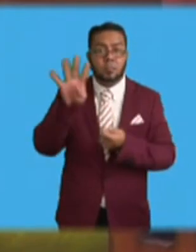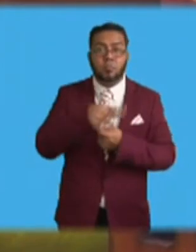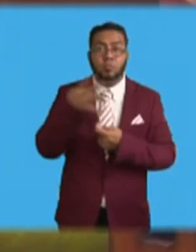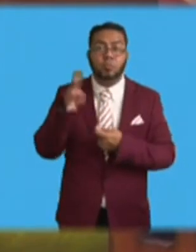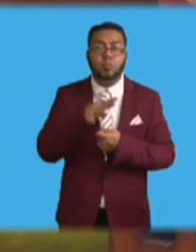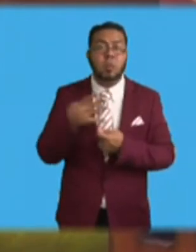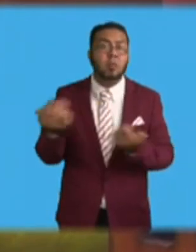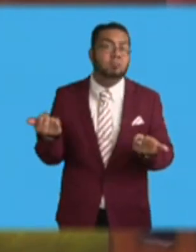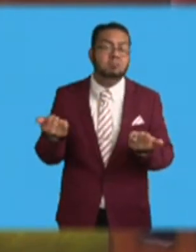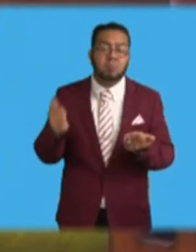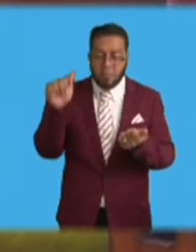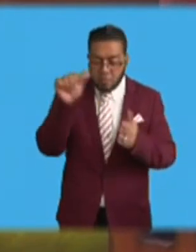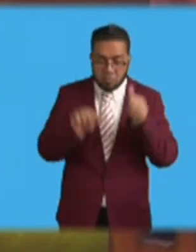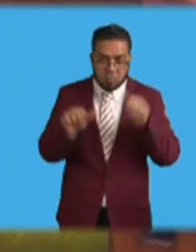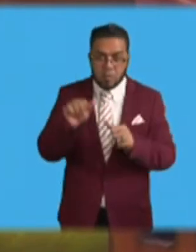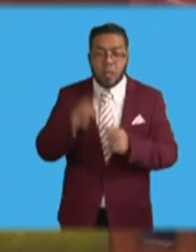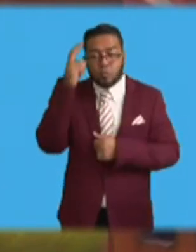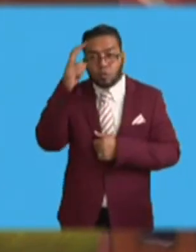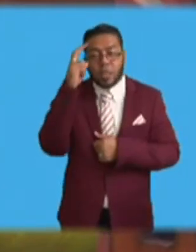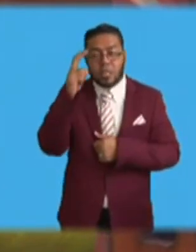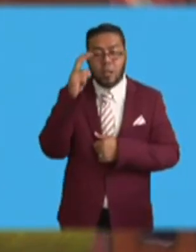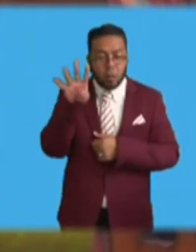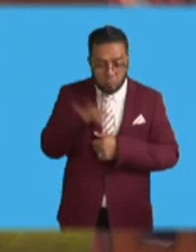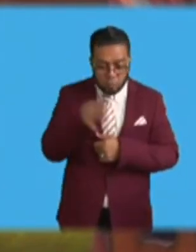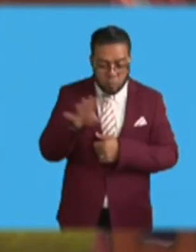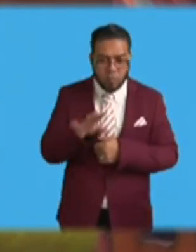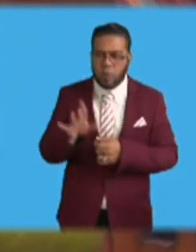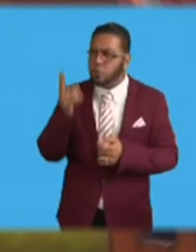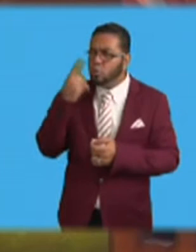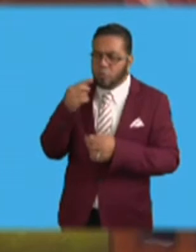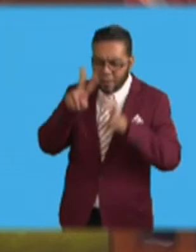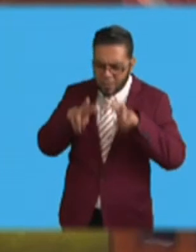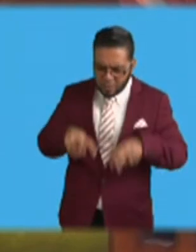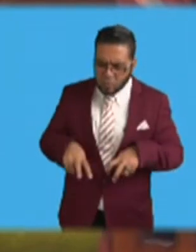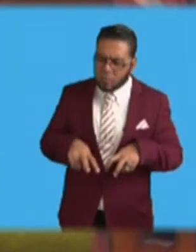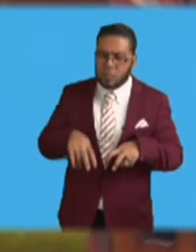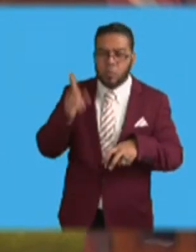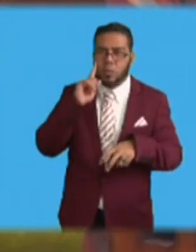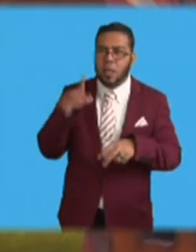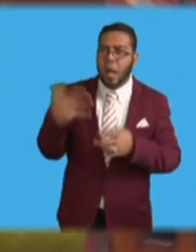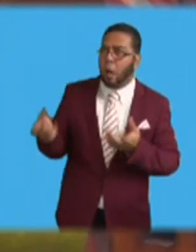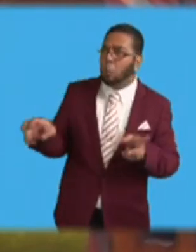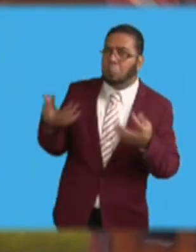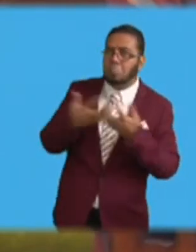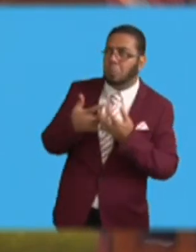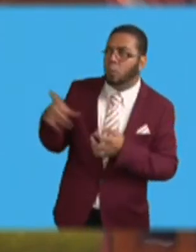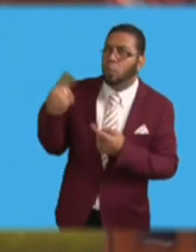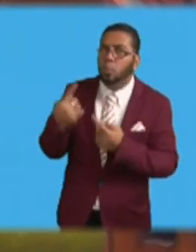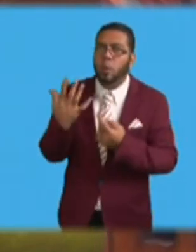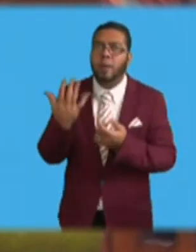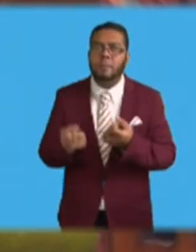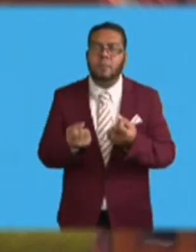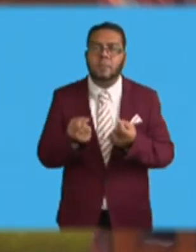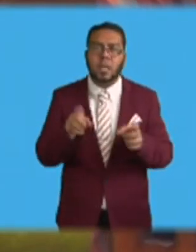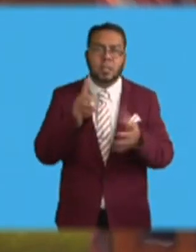case investigation and training and tracing of close contacts of cases by outbreak response teams in the respective divisions